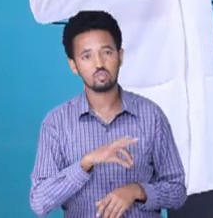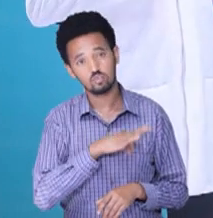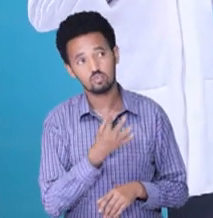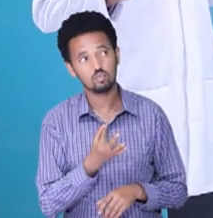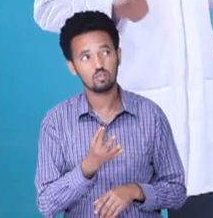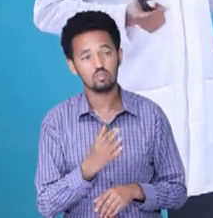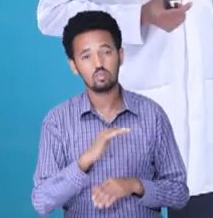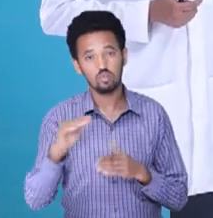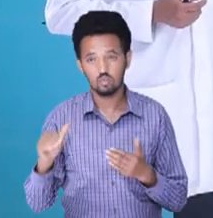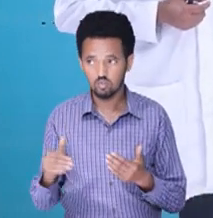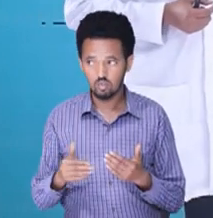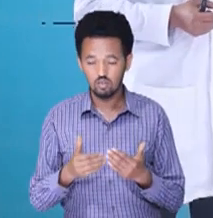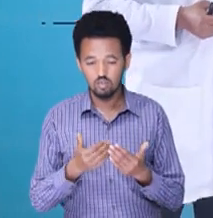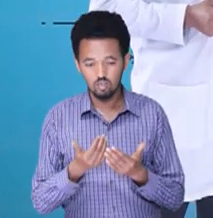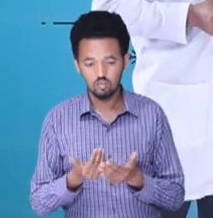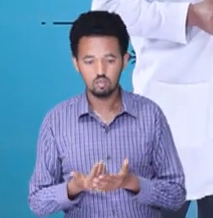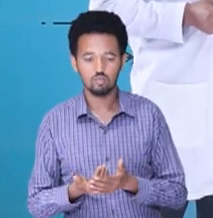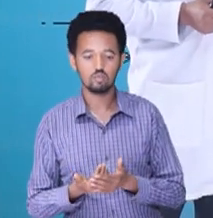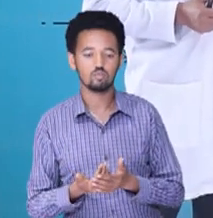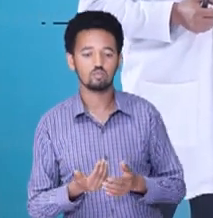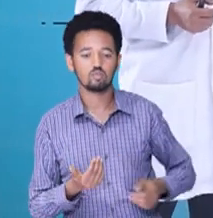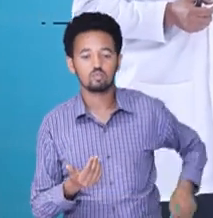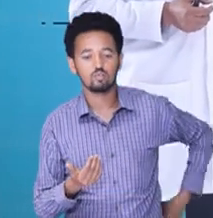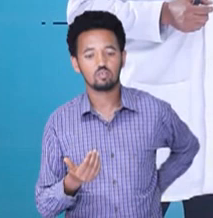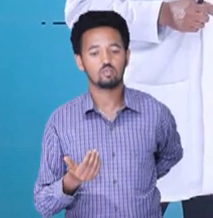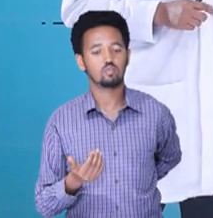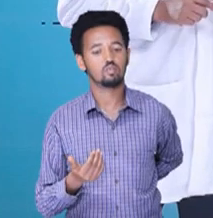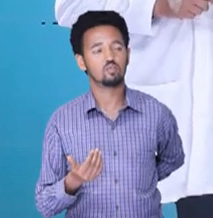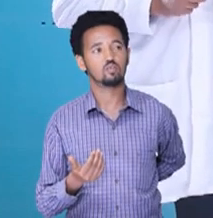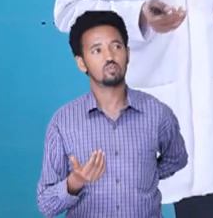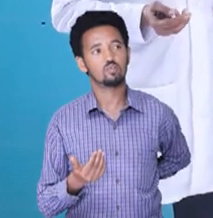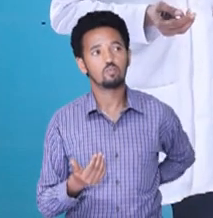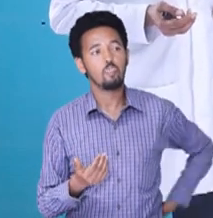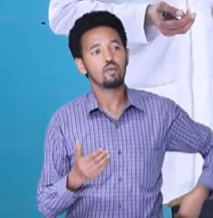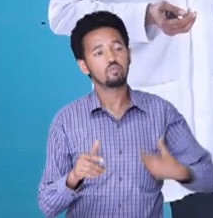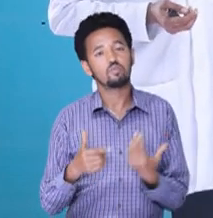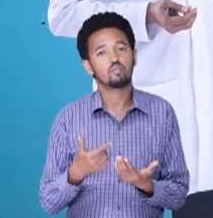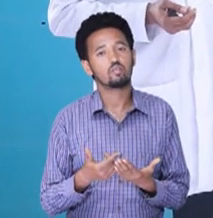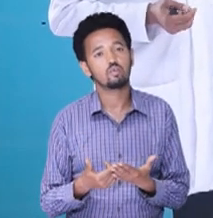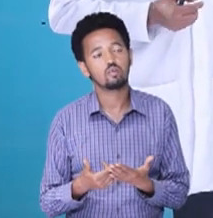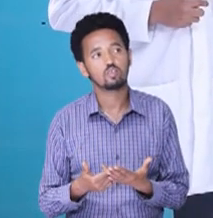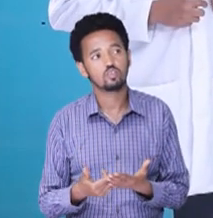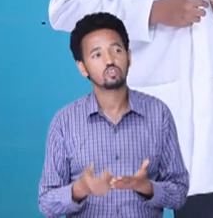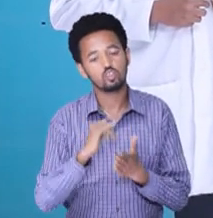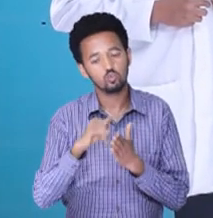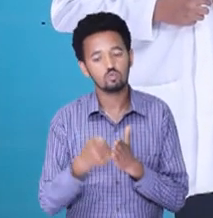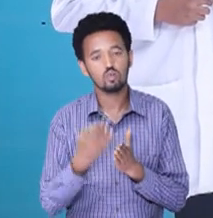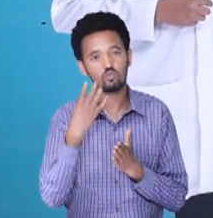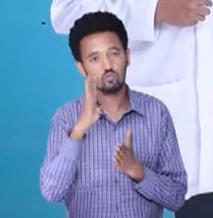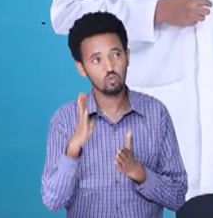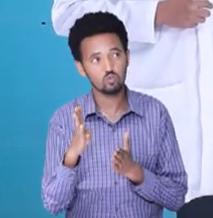The fall of Bastille marked the end of absolute monarchy in France. On July